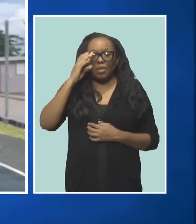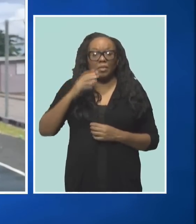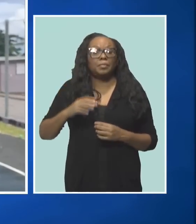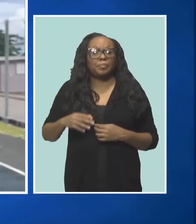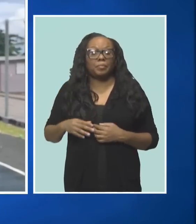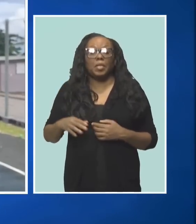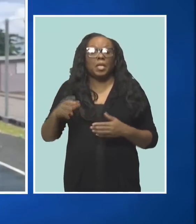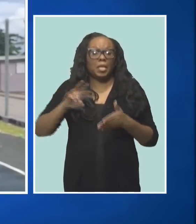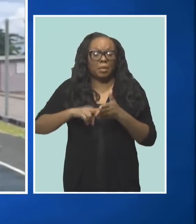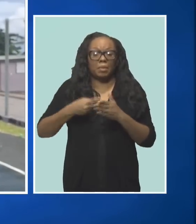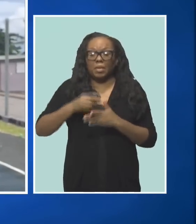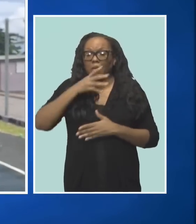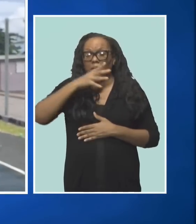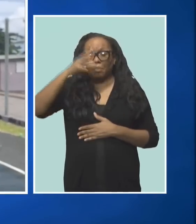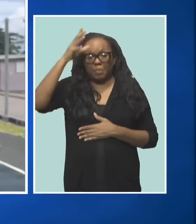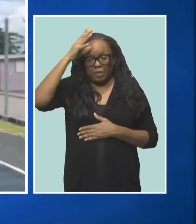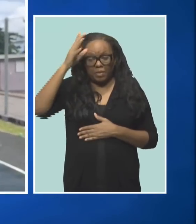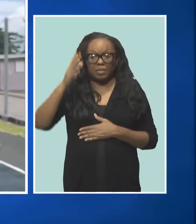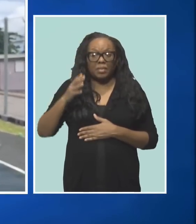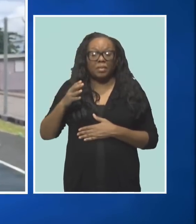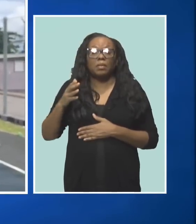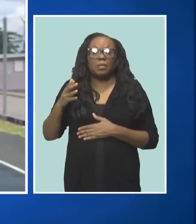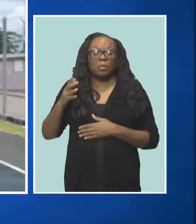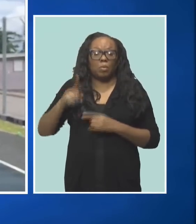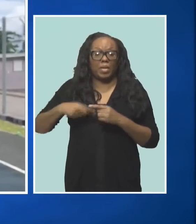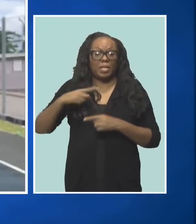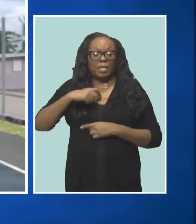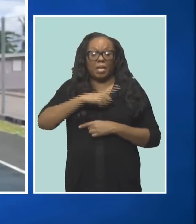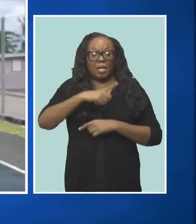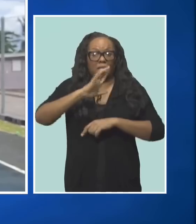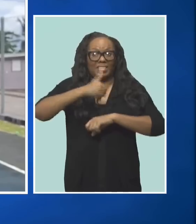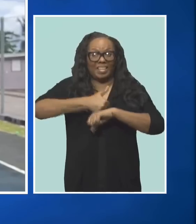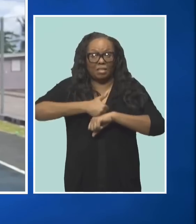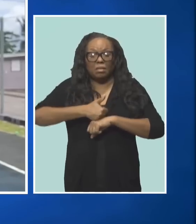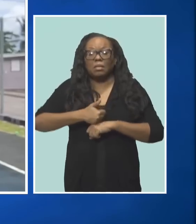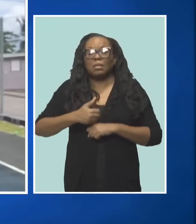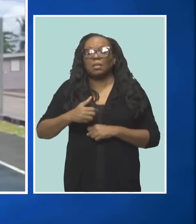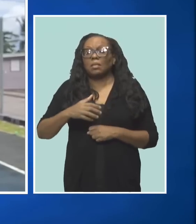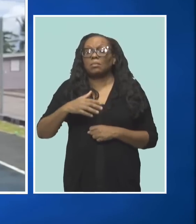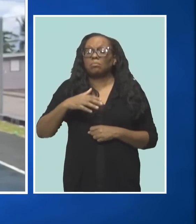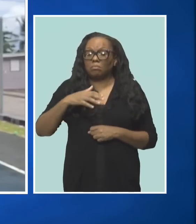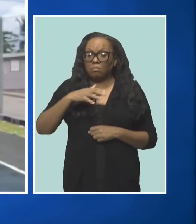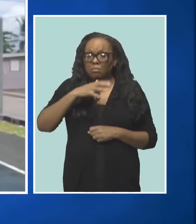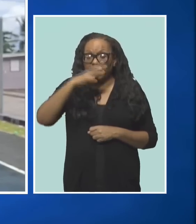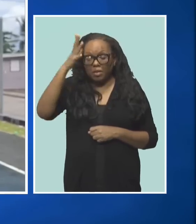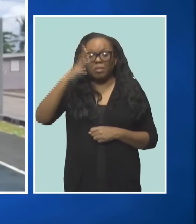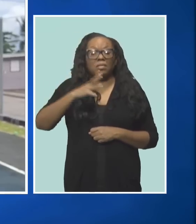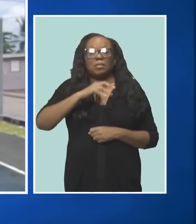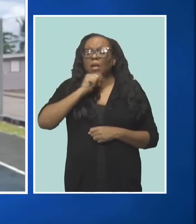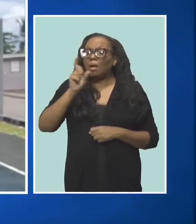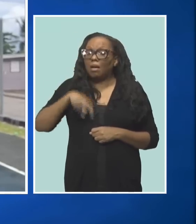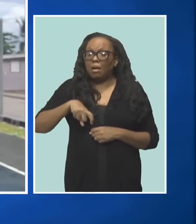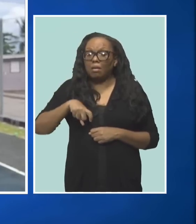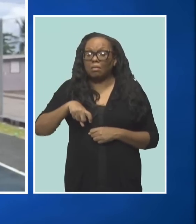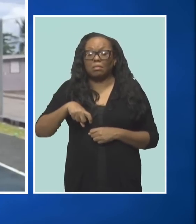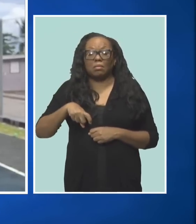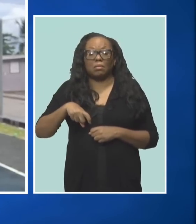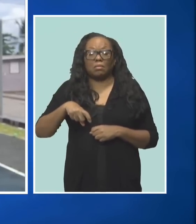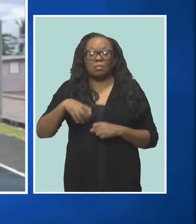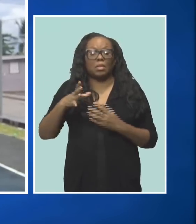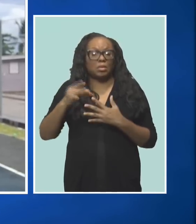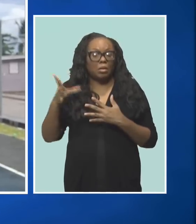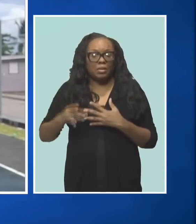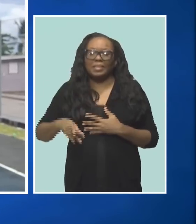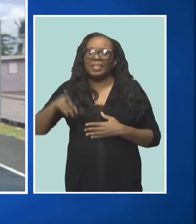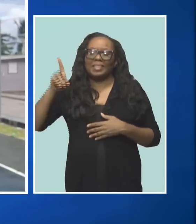choice. But as it stands, and it has been happening for years, where the police would go do the investigation, and then the parent or